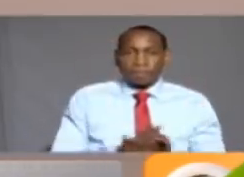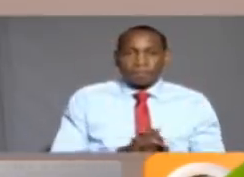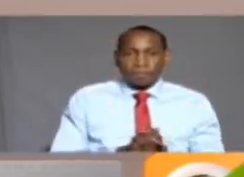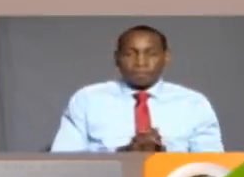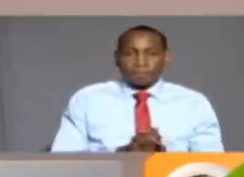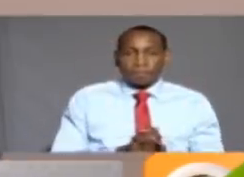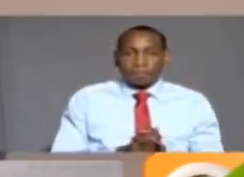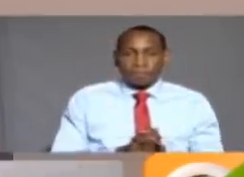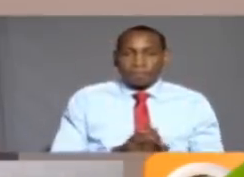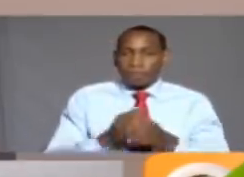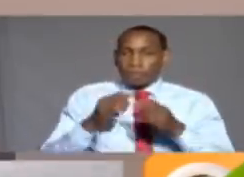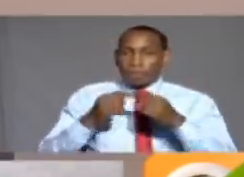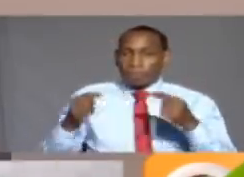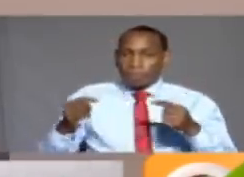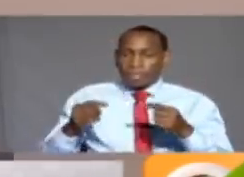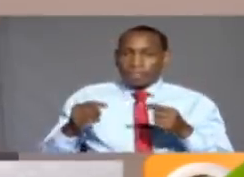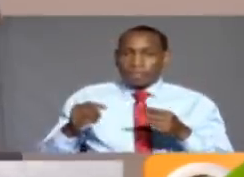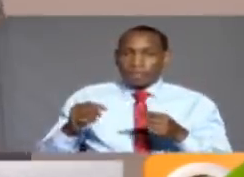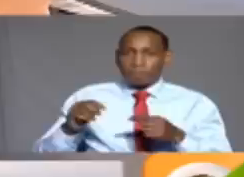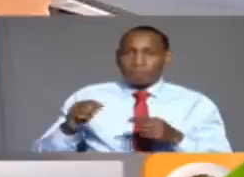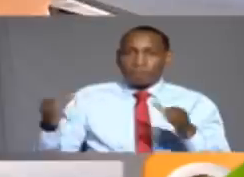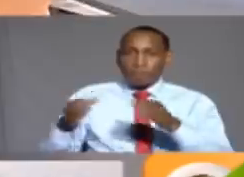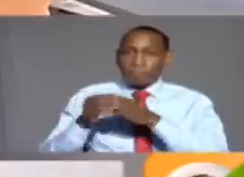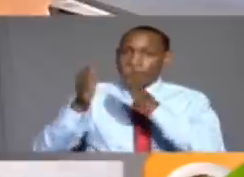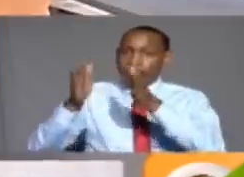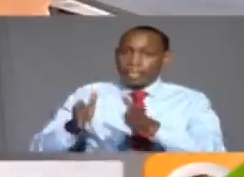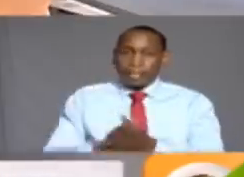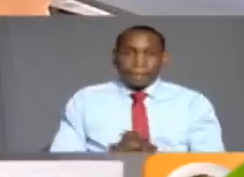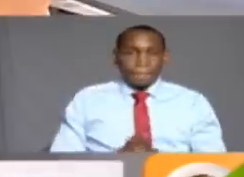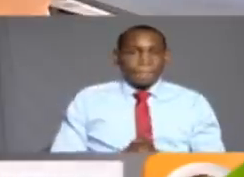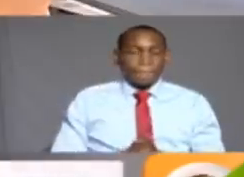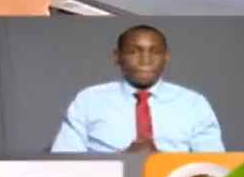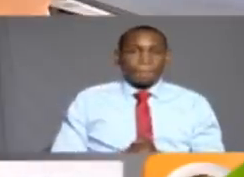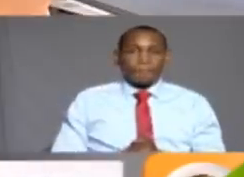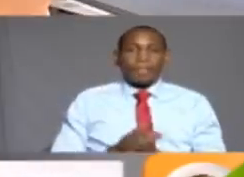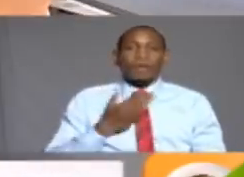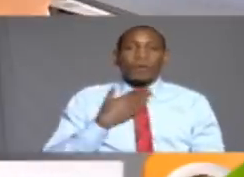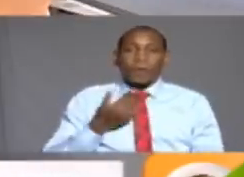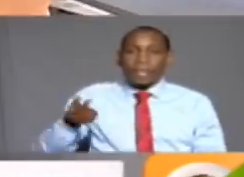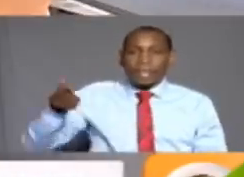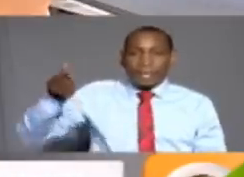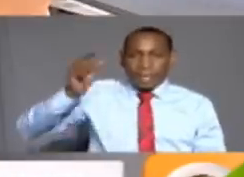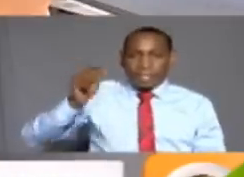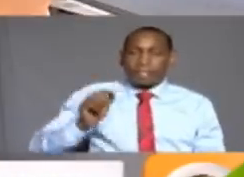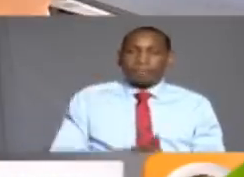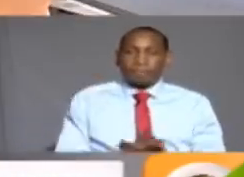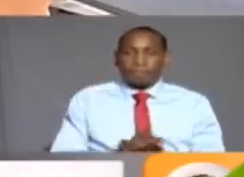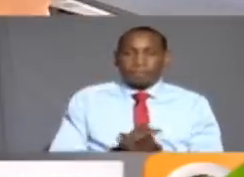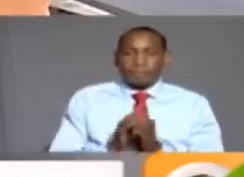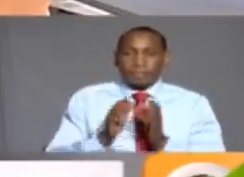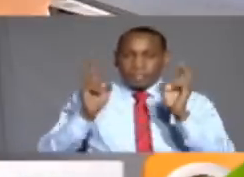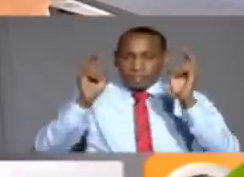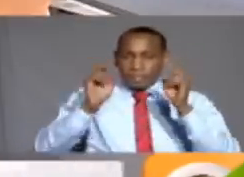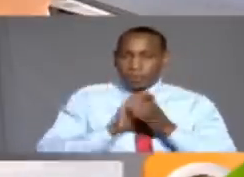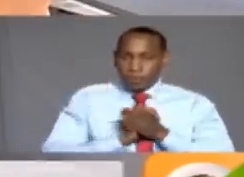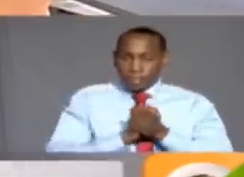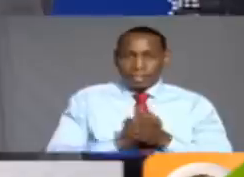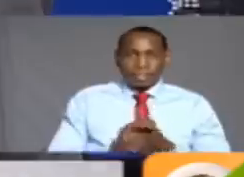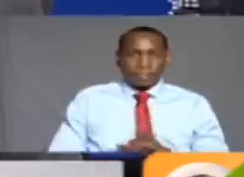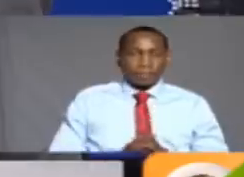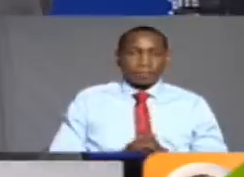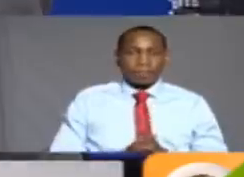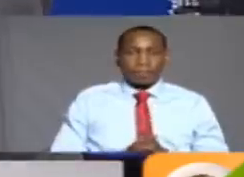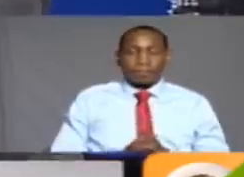of what the party leader yes, says. That's what I'm saying. My that's view is important. Honorable Kuria. I want to weigh in on this issue. of the handshake. And let me tell you, Hussein, this is an elephant in the